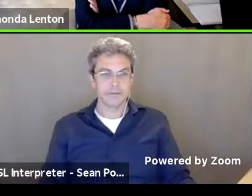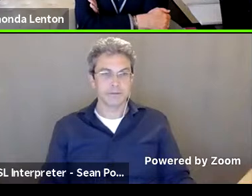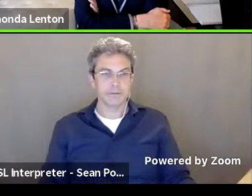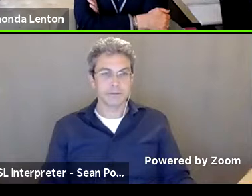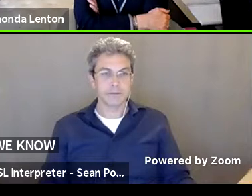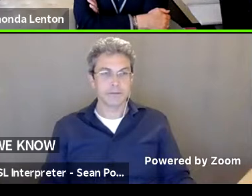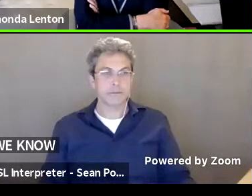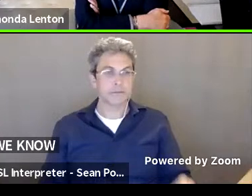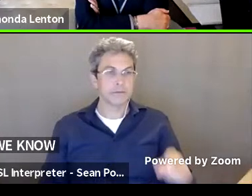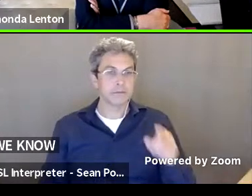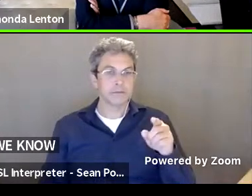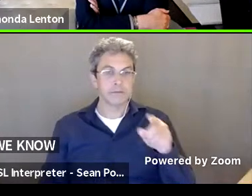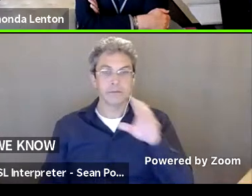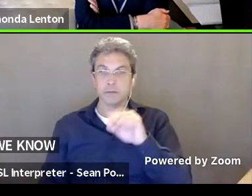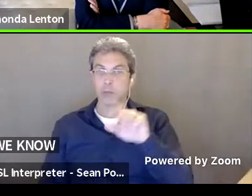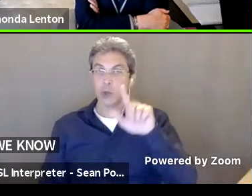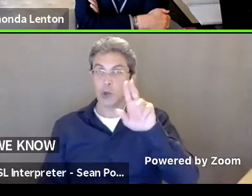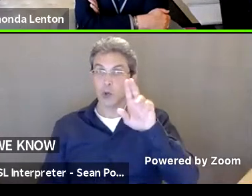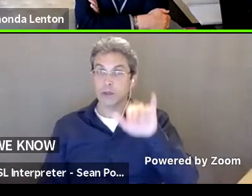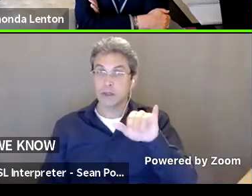Anything else, Lucy?